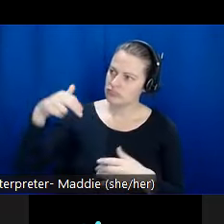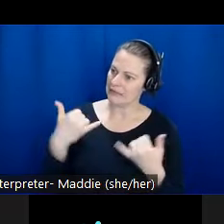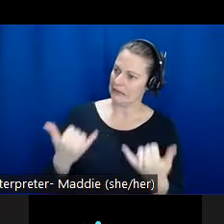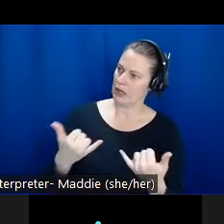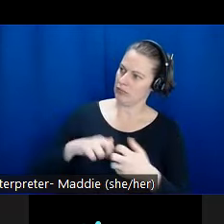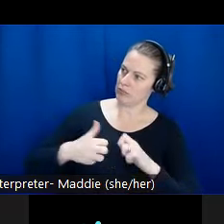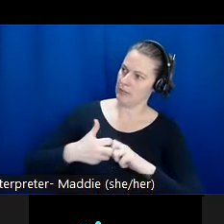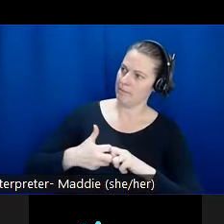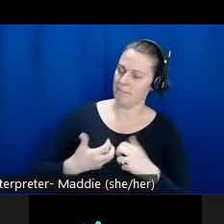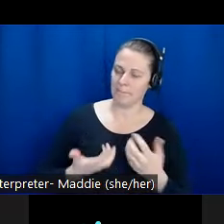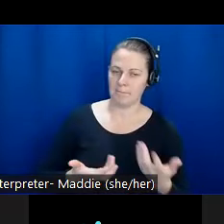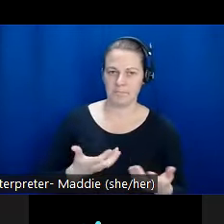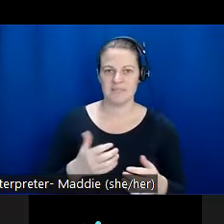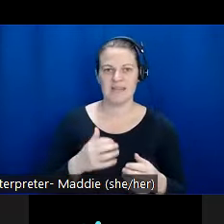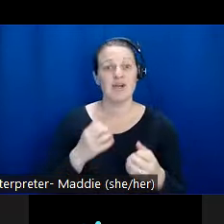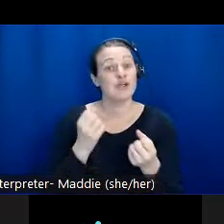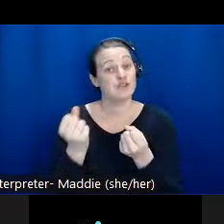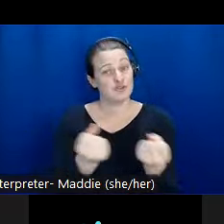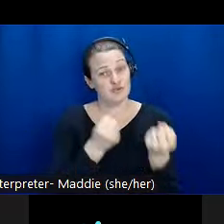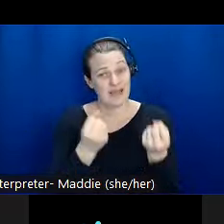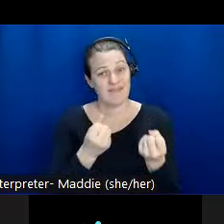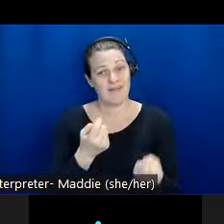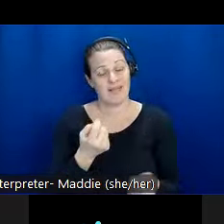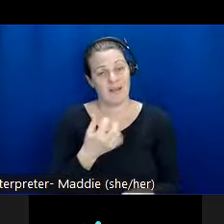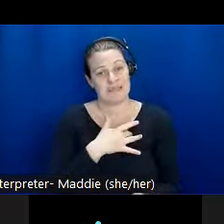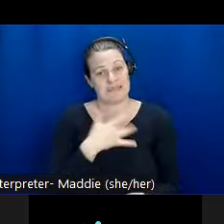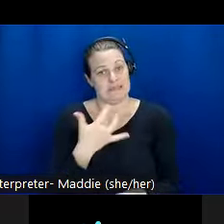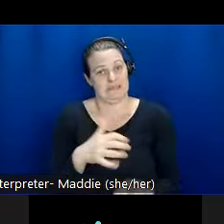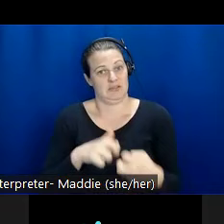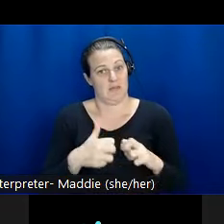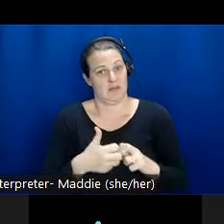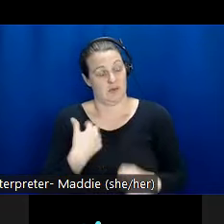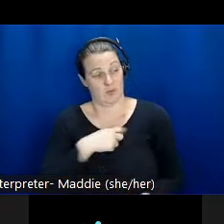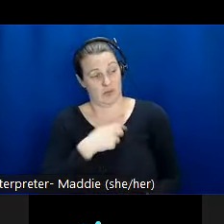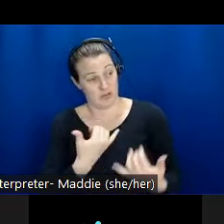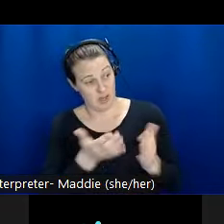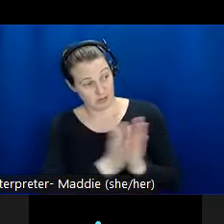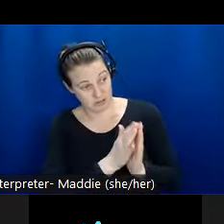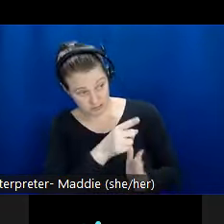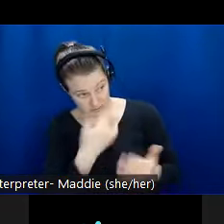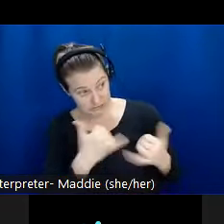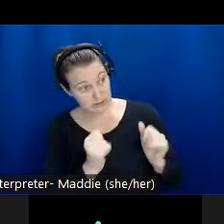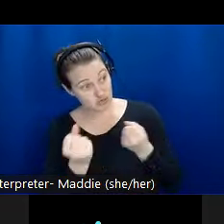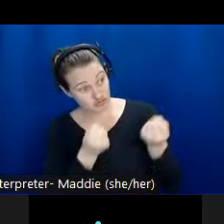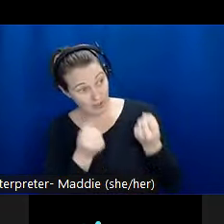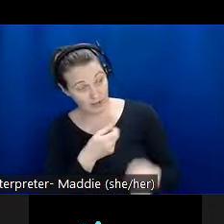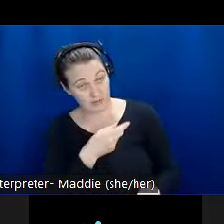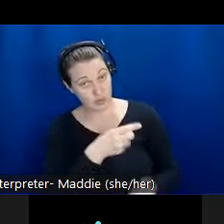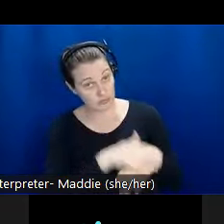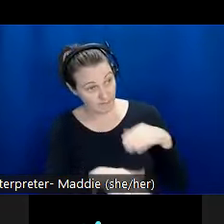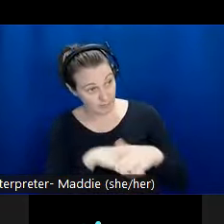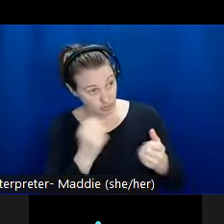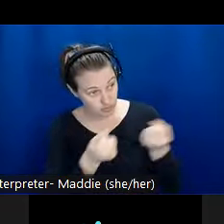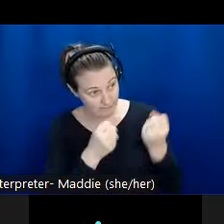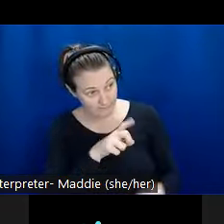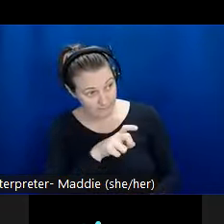Driving is a little bit of a sensitive topic. So often we'll ask, are you still driving? Do you feel comfortable driving? We do